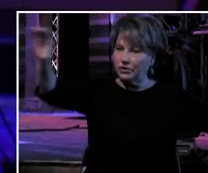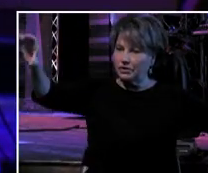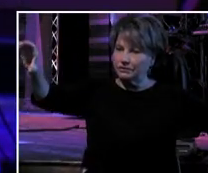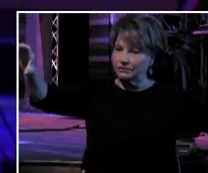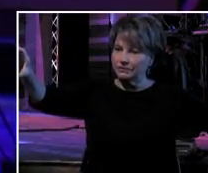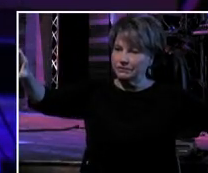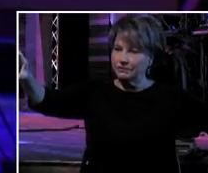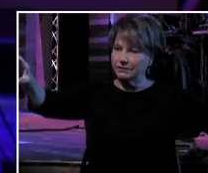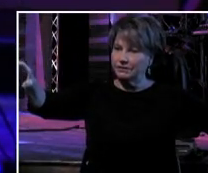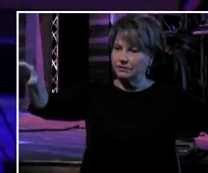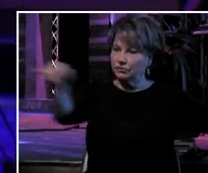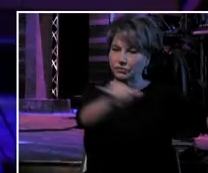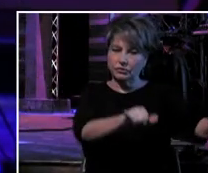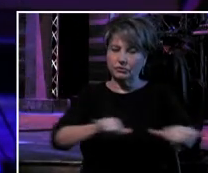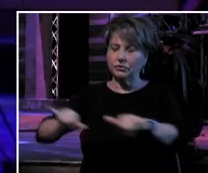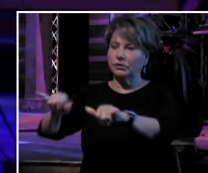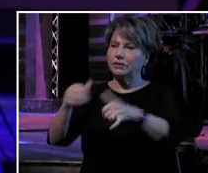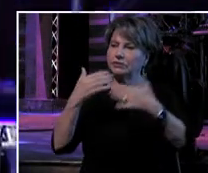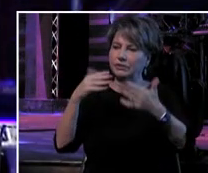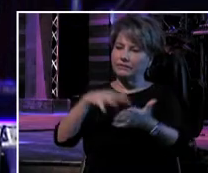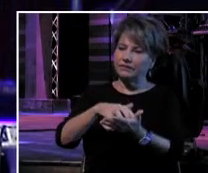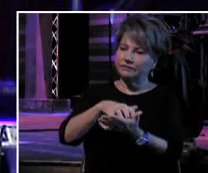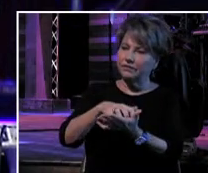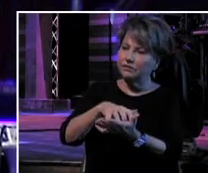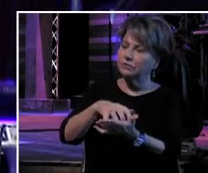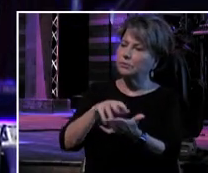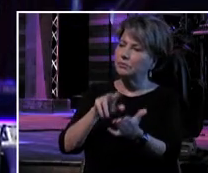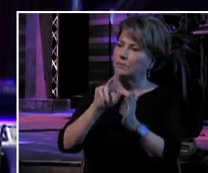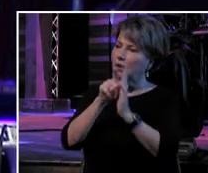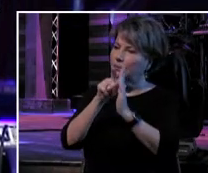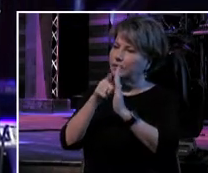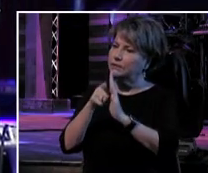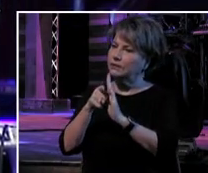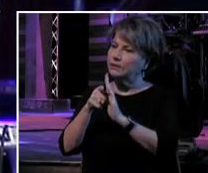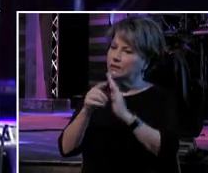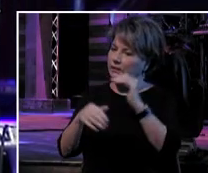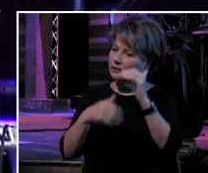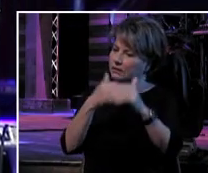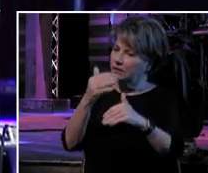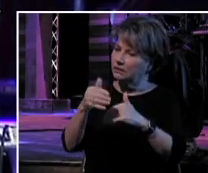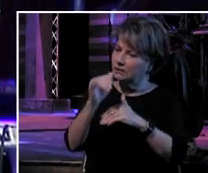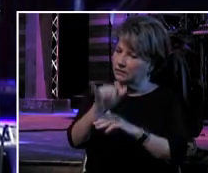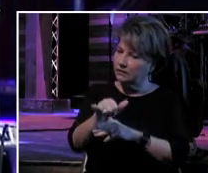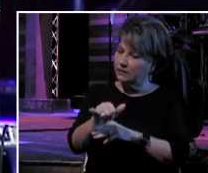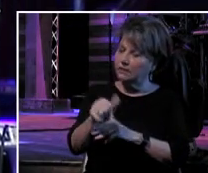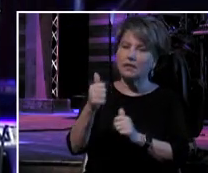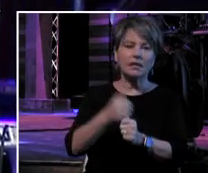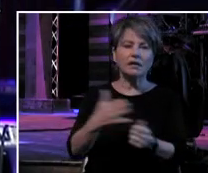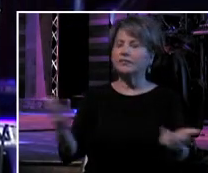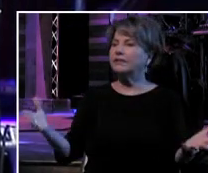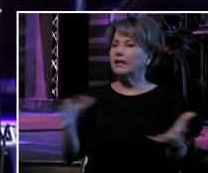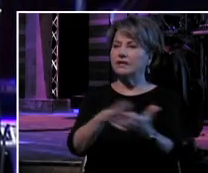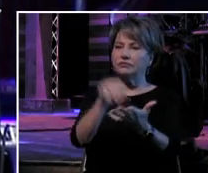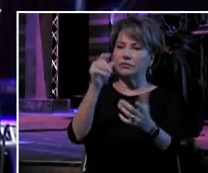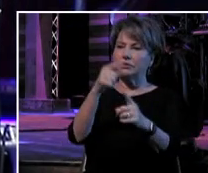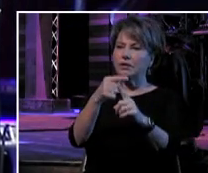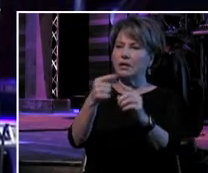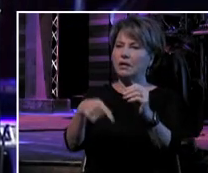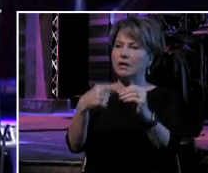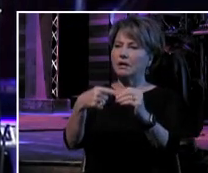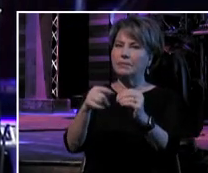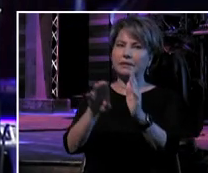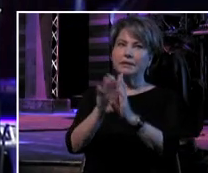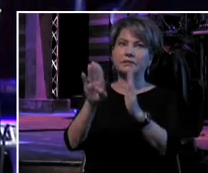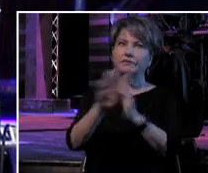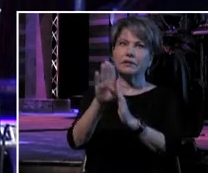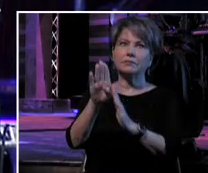have a vulnerable moment where we go, this is how my mind has been processing it. Because everything I've learned about the development of the mind and